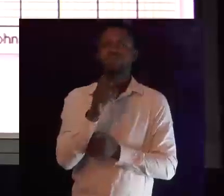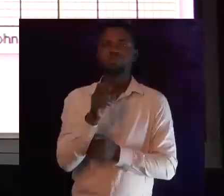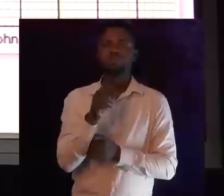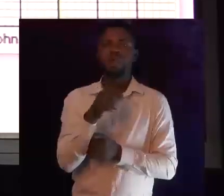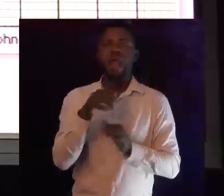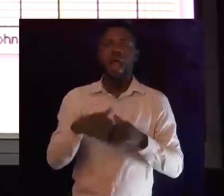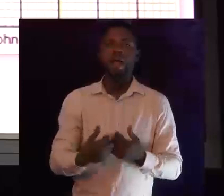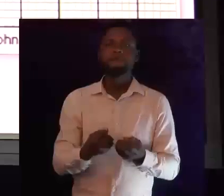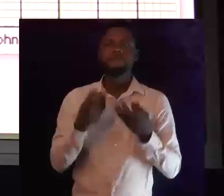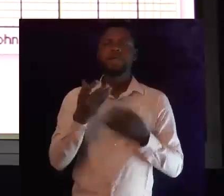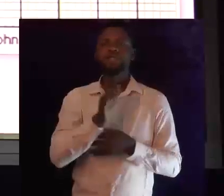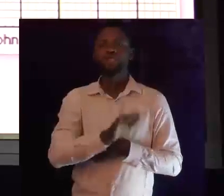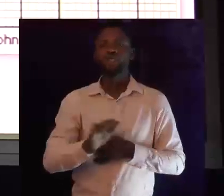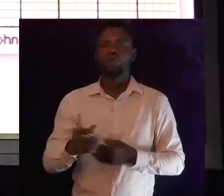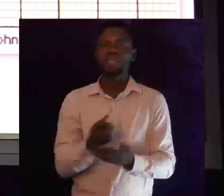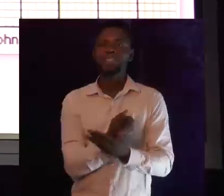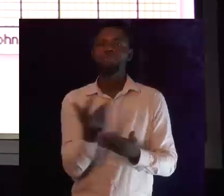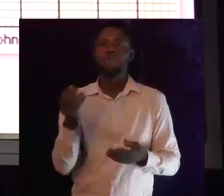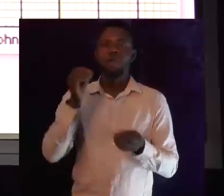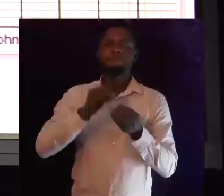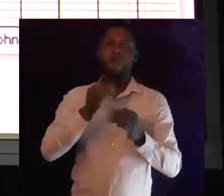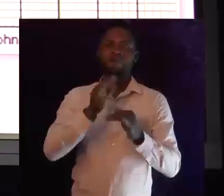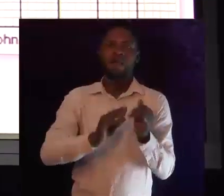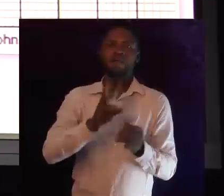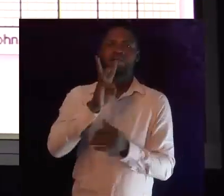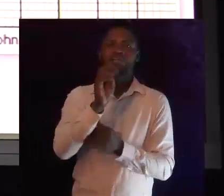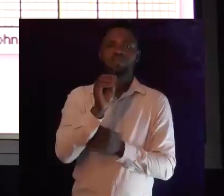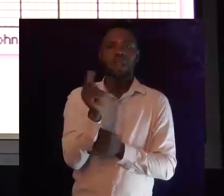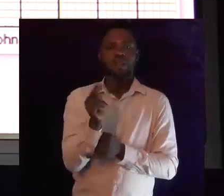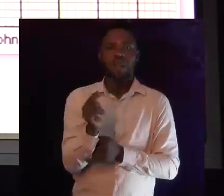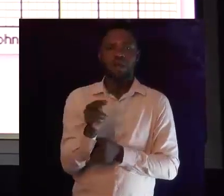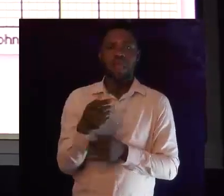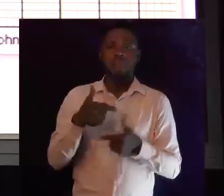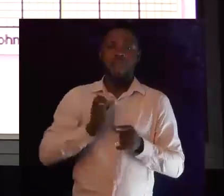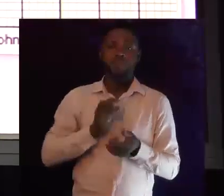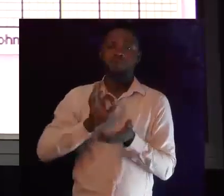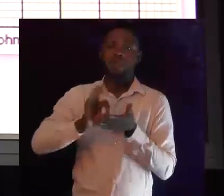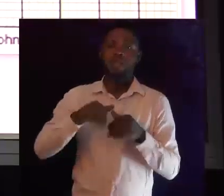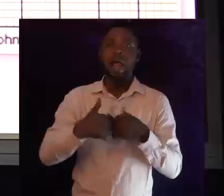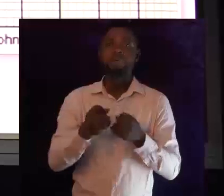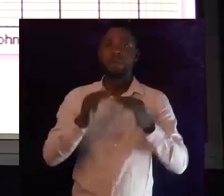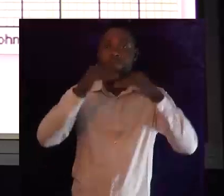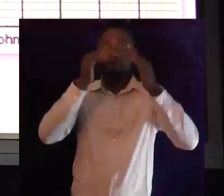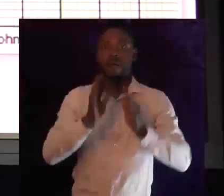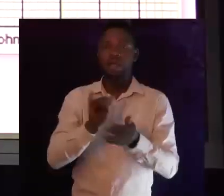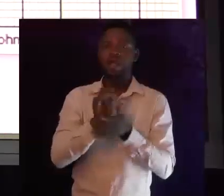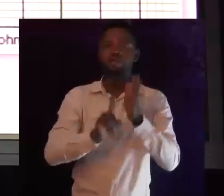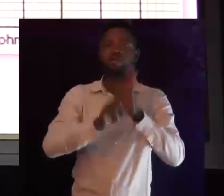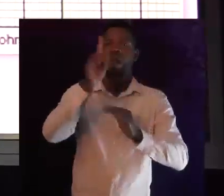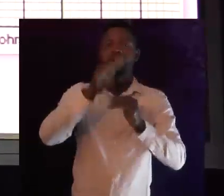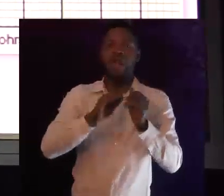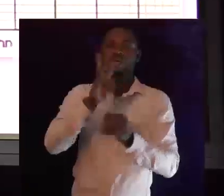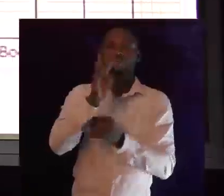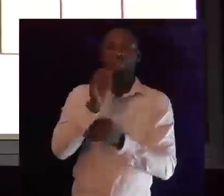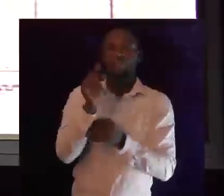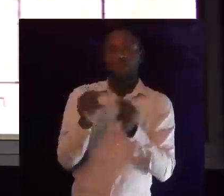many children spent more than 60 naira? So we've got to count how many bars are taller than 60 naira. So